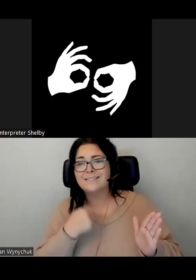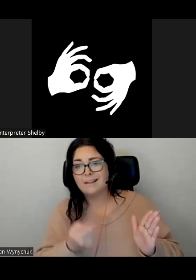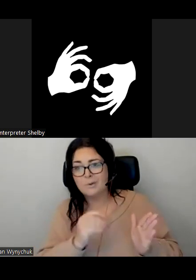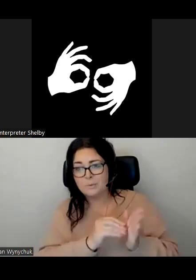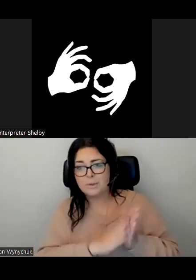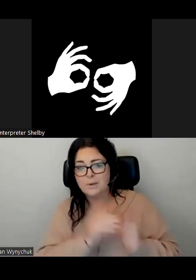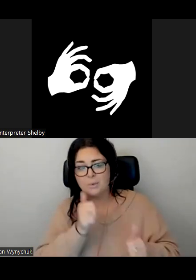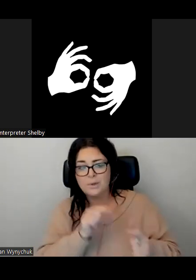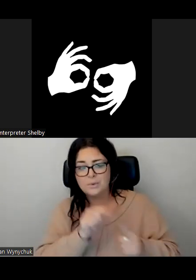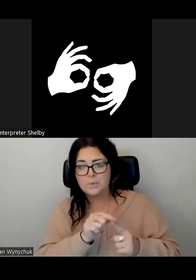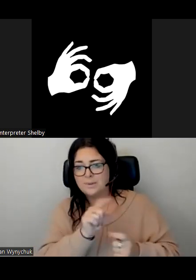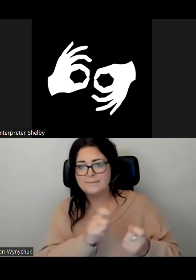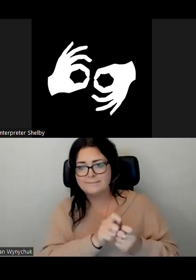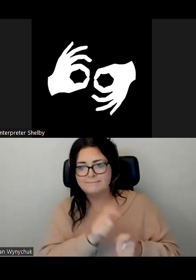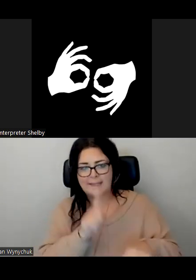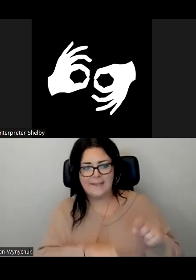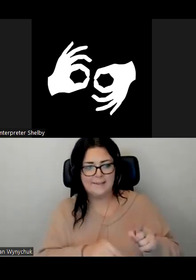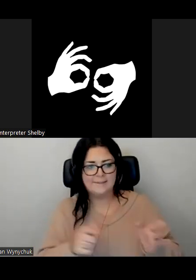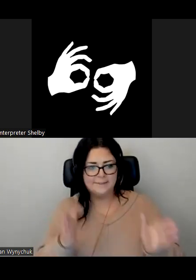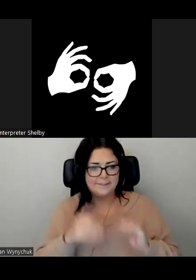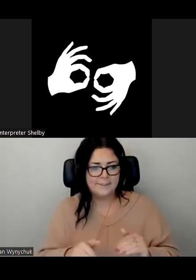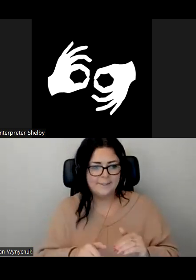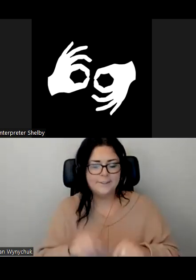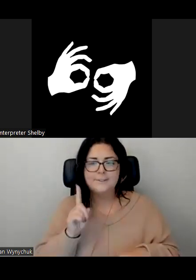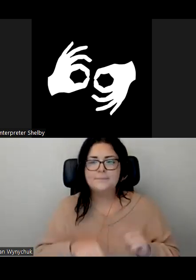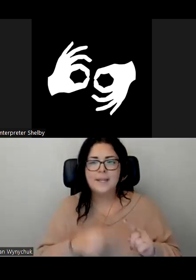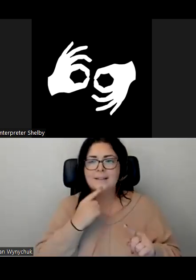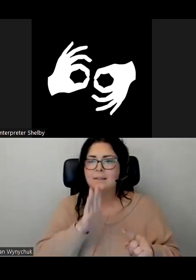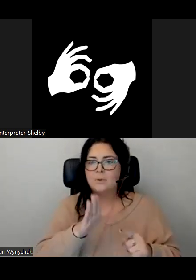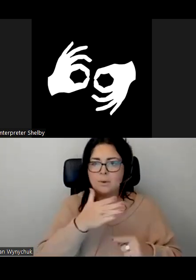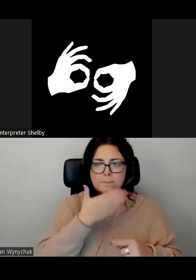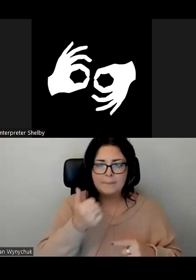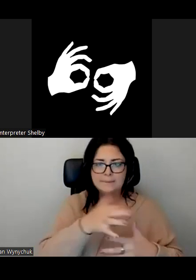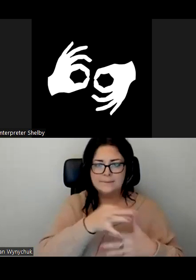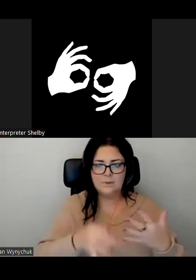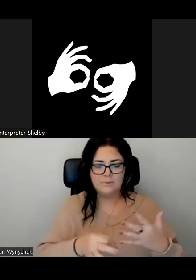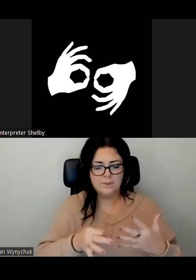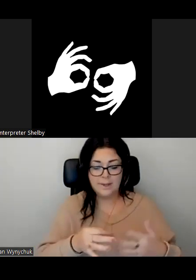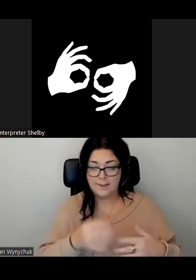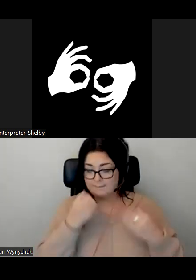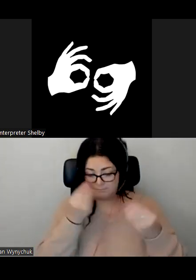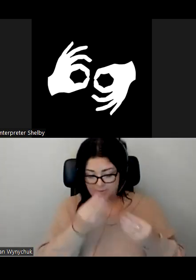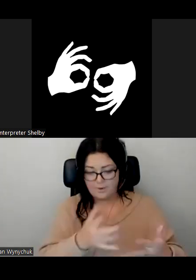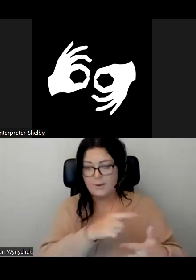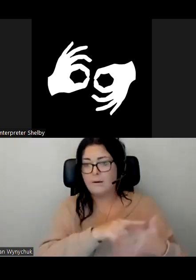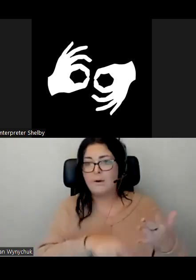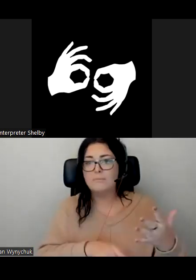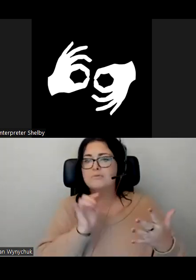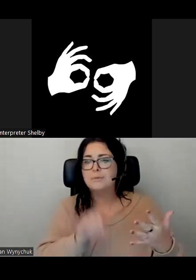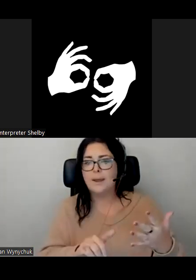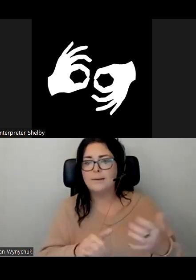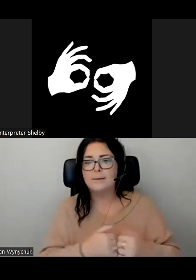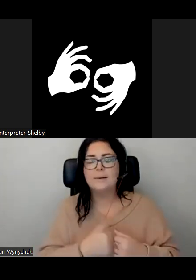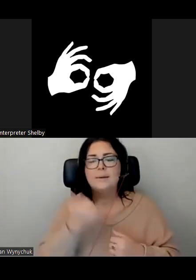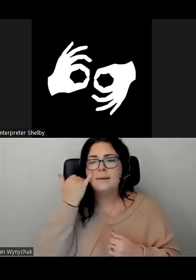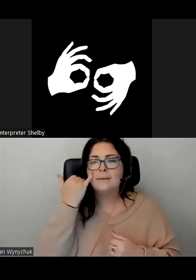boxes. I can't tell you what is your best option. So if I say, you have option